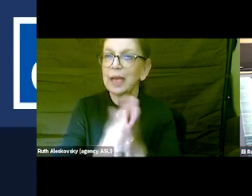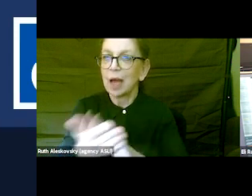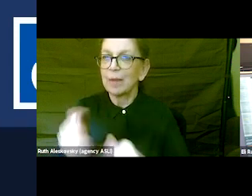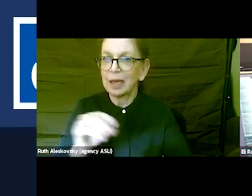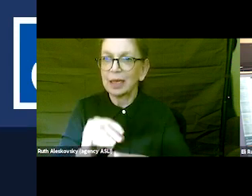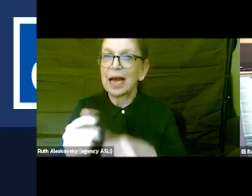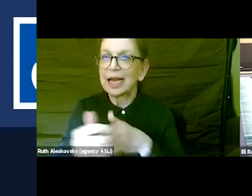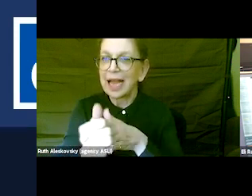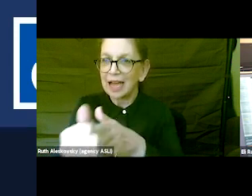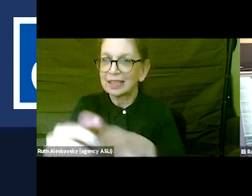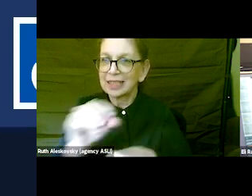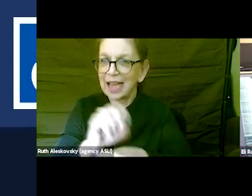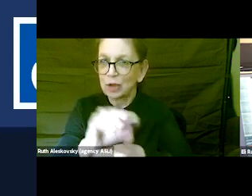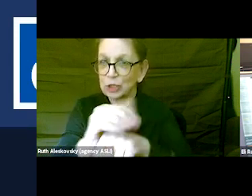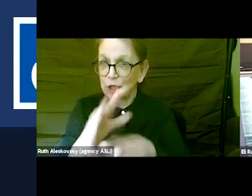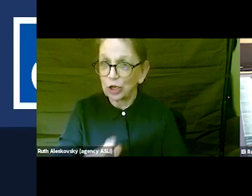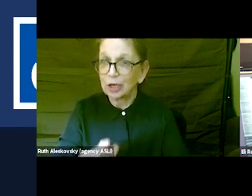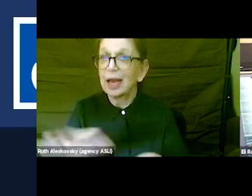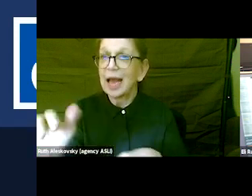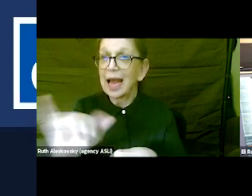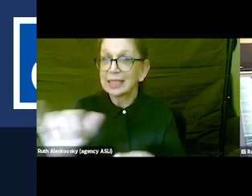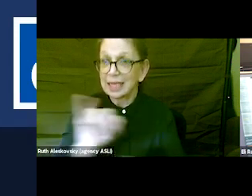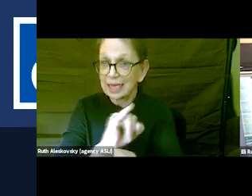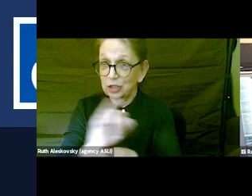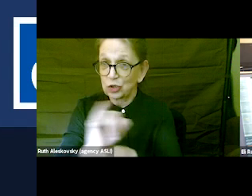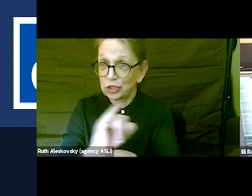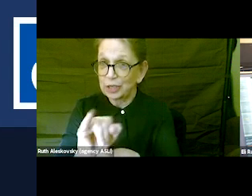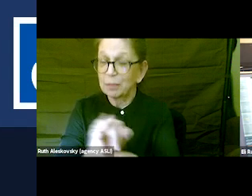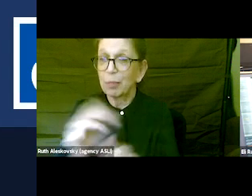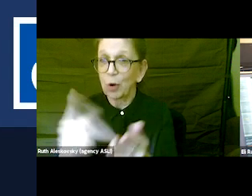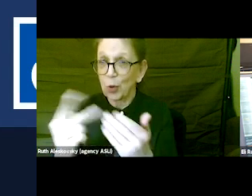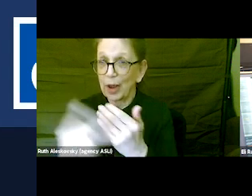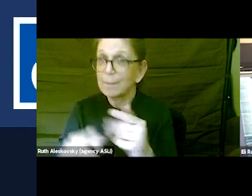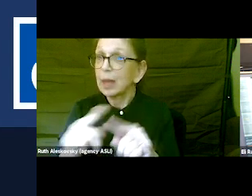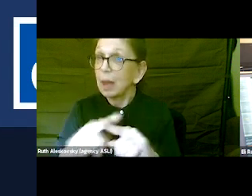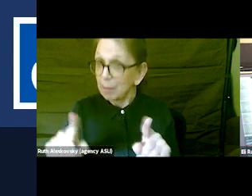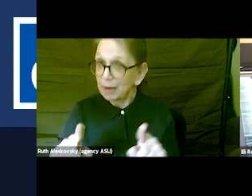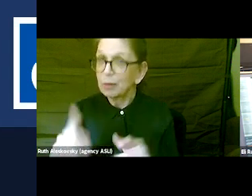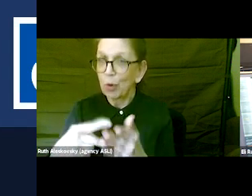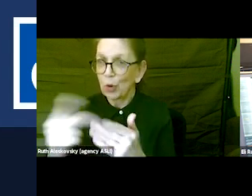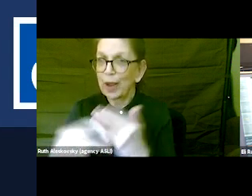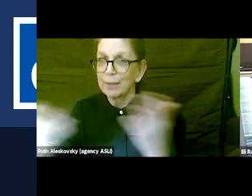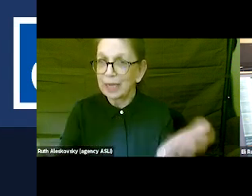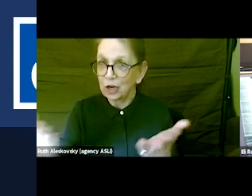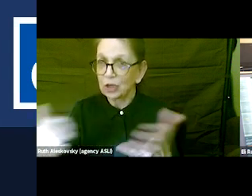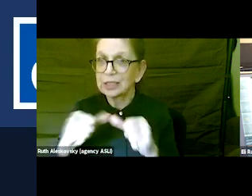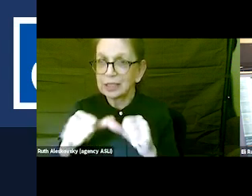But the internship program does live on, and we've, even in COVID times, been able to